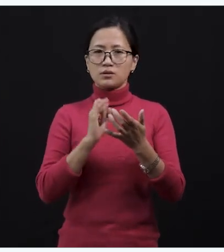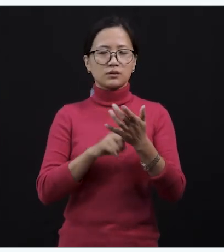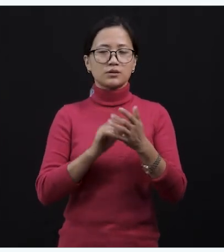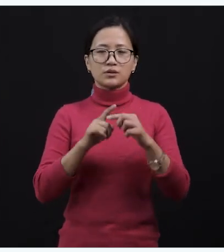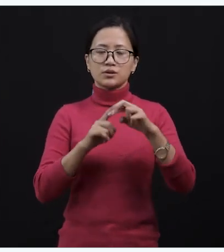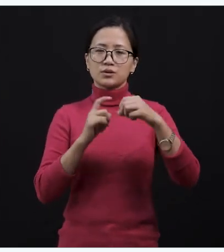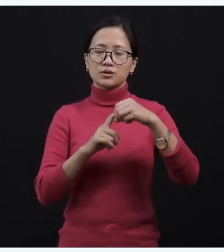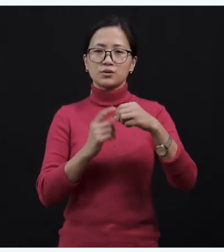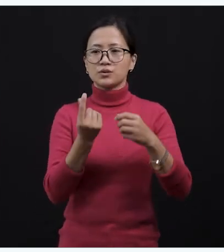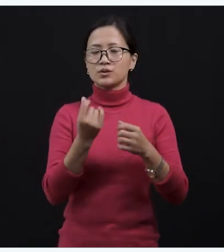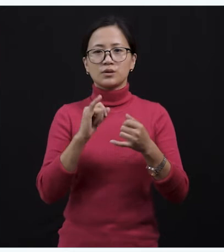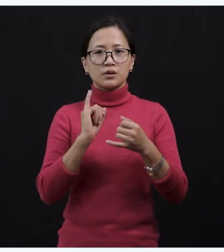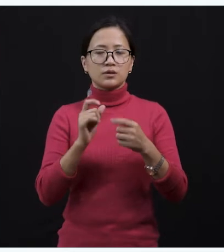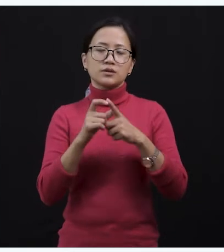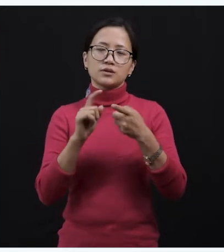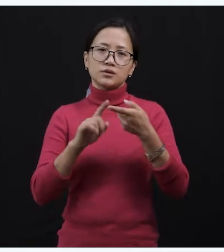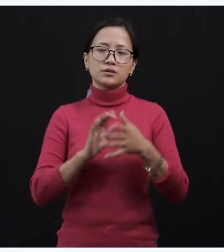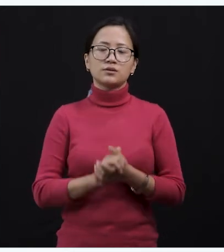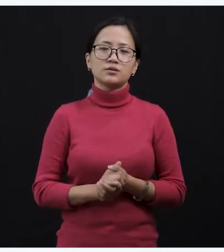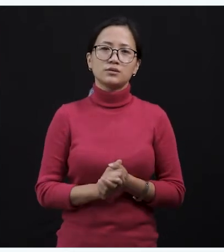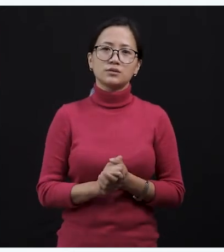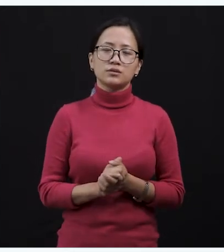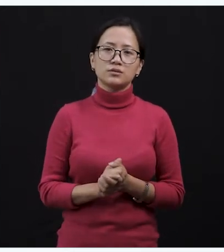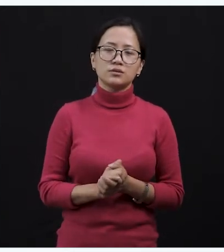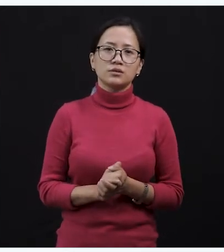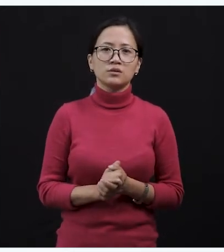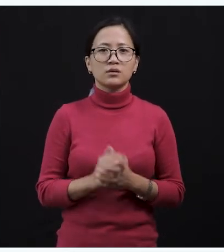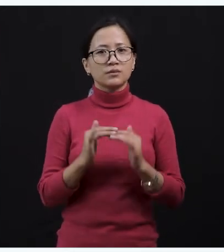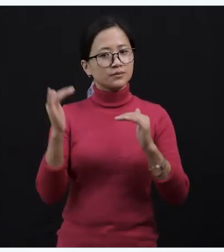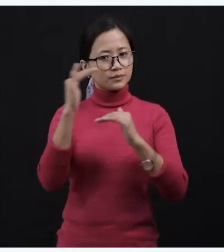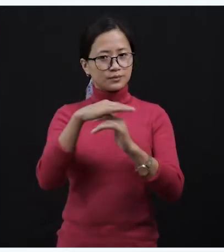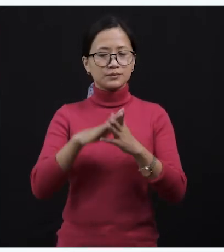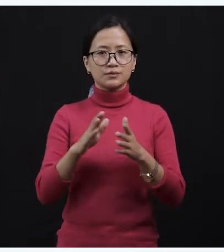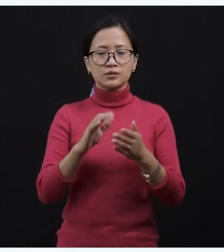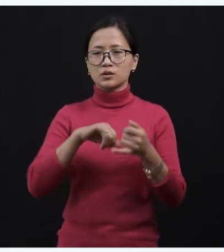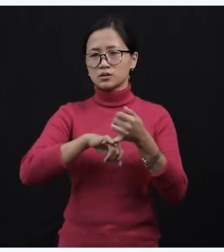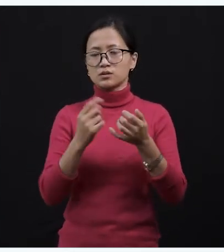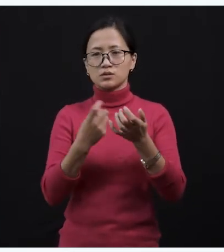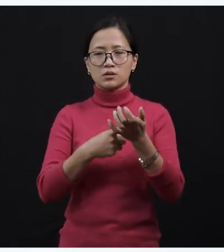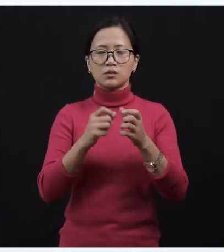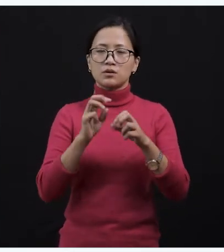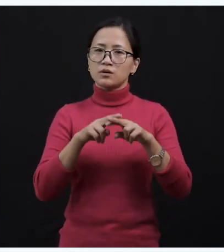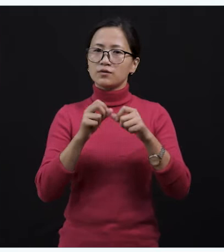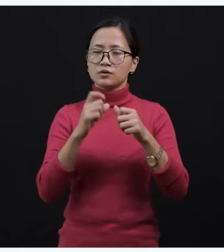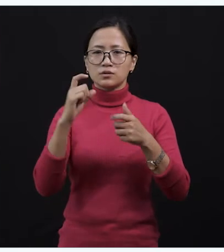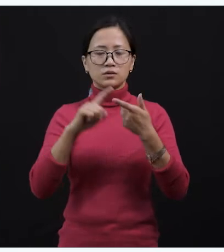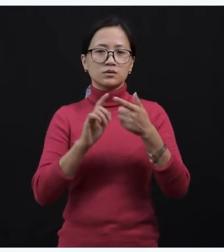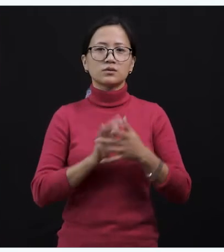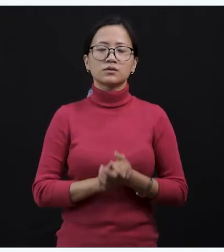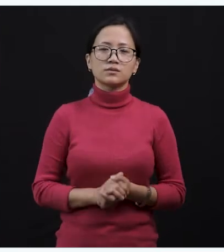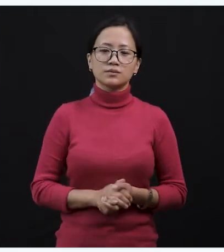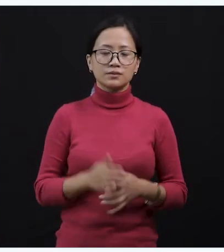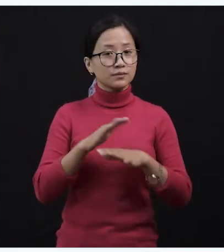earth in above the earth, above the surface. Okay? Now students,